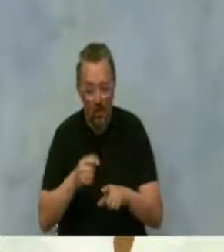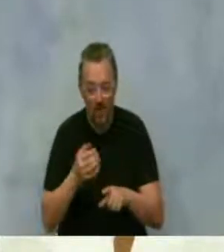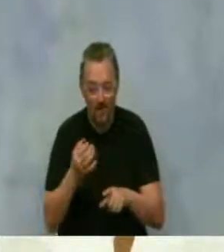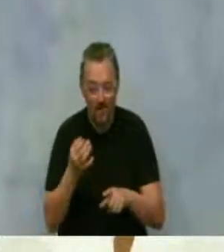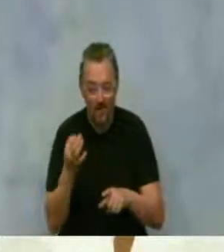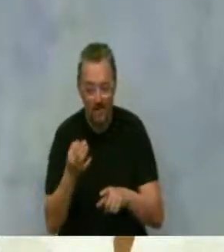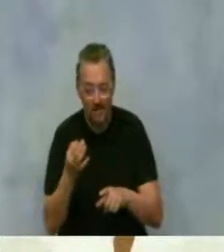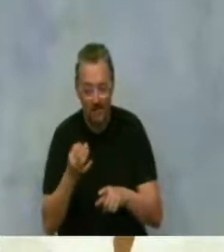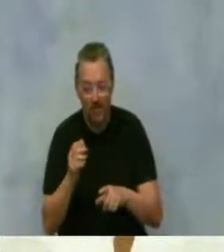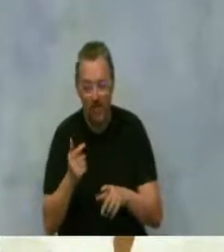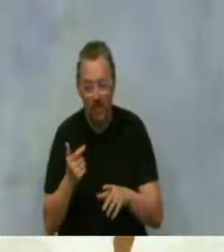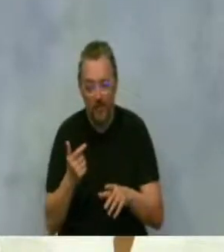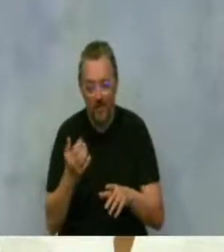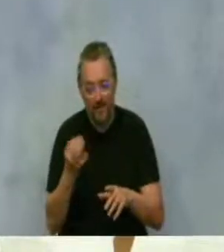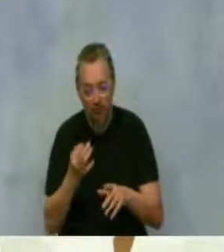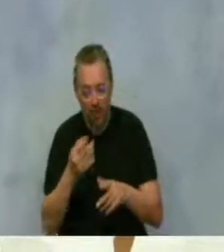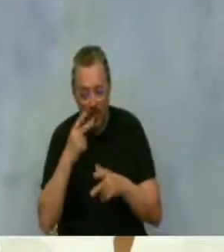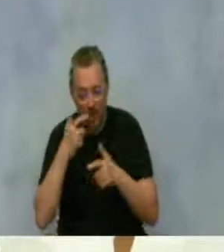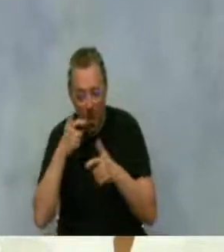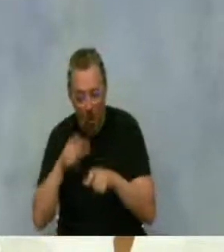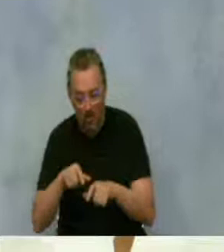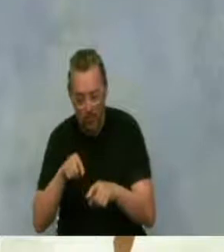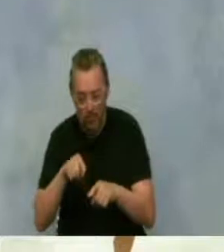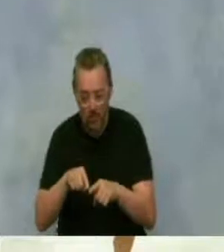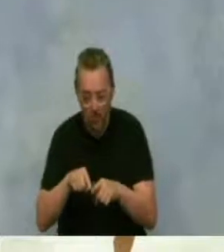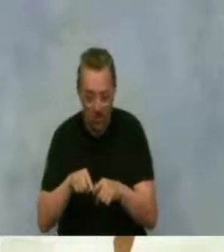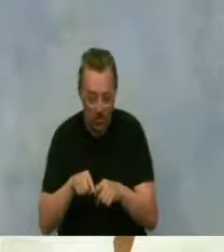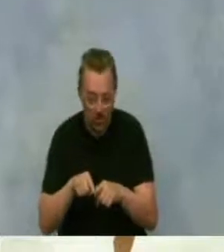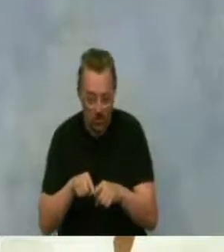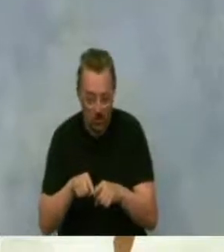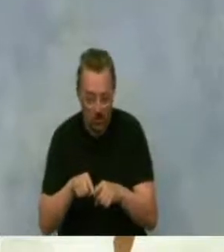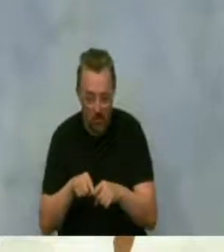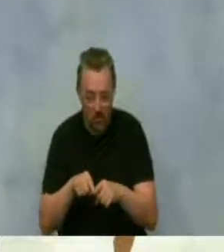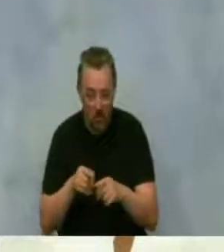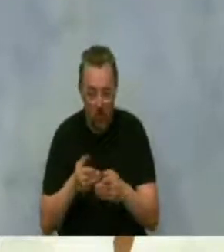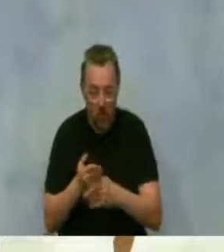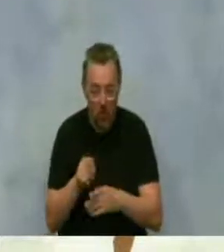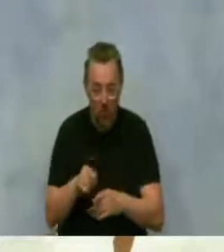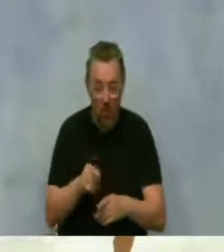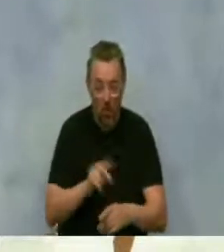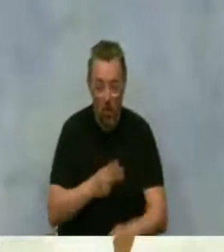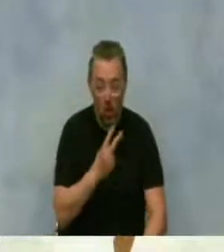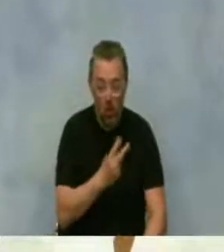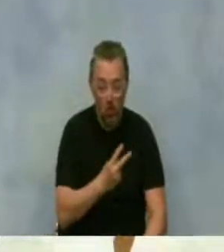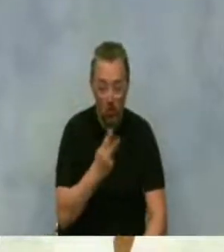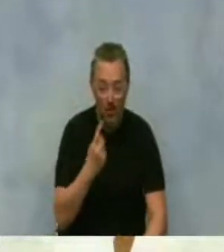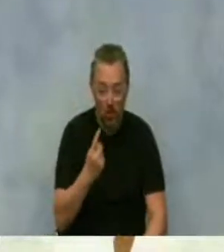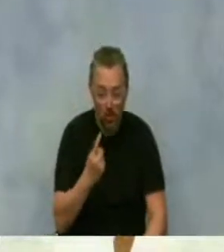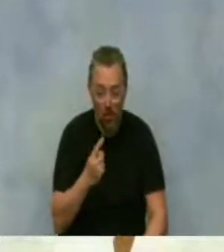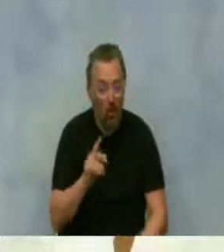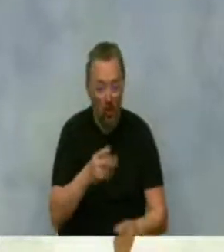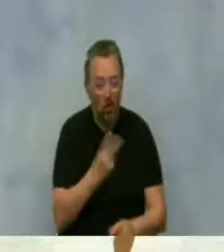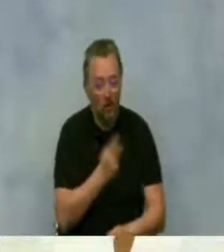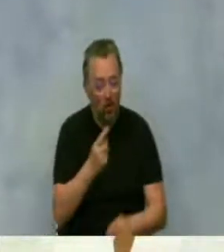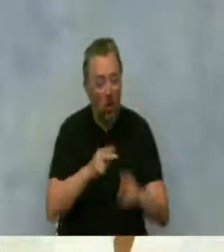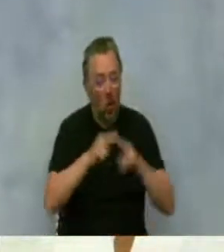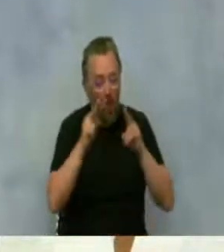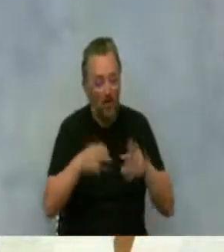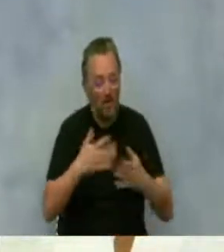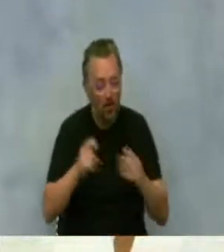secure tenancies. By March 2022, during that year, 21 homes were actually converted. This actual